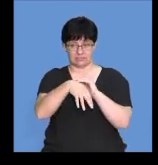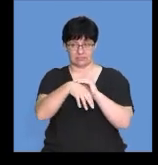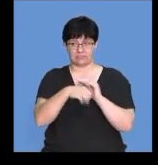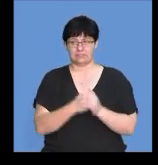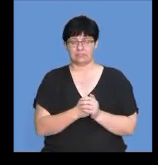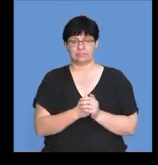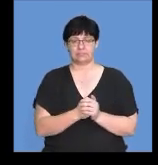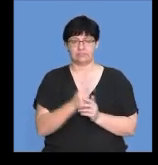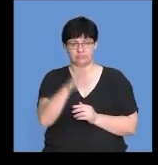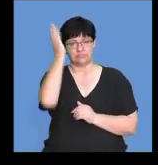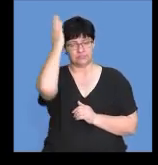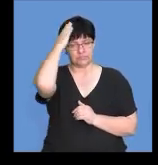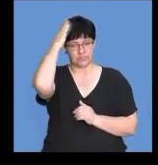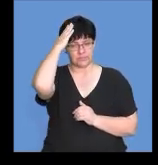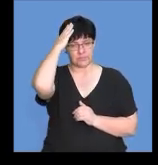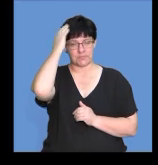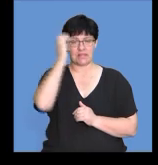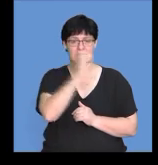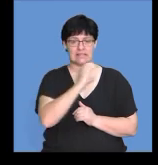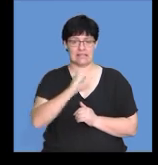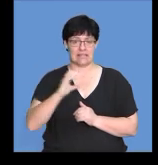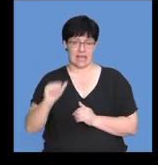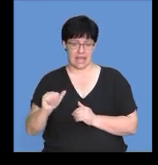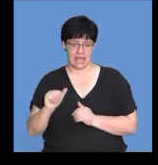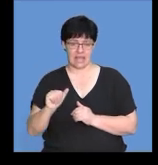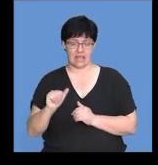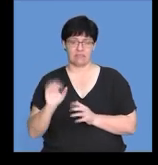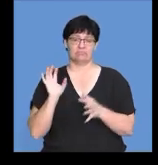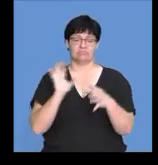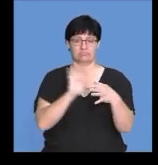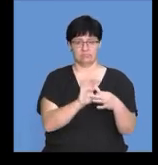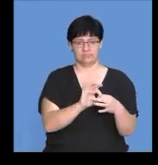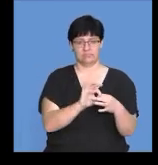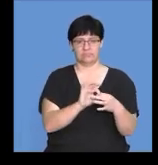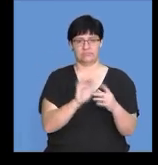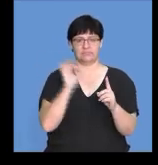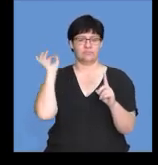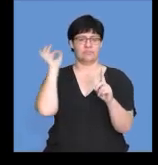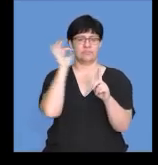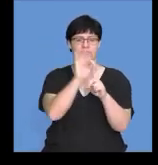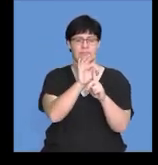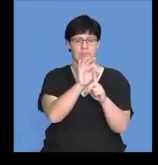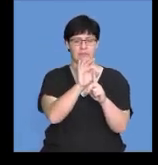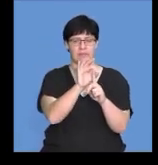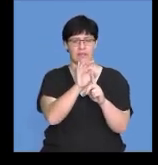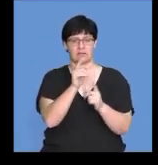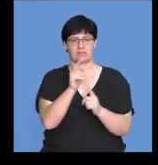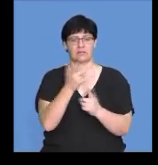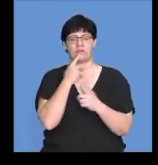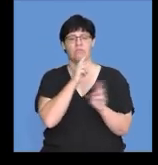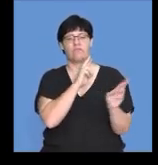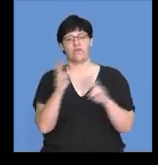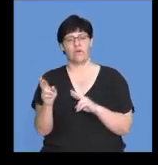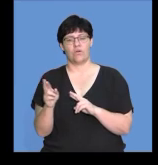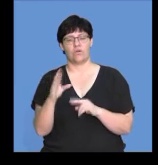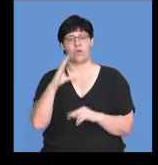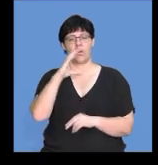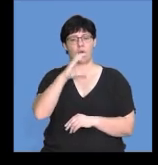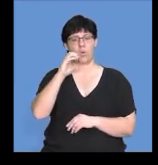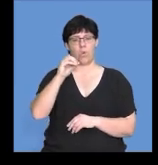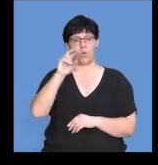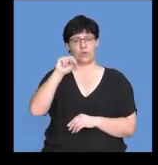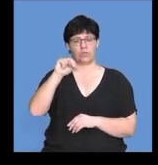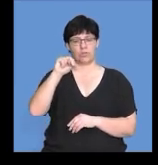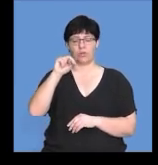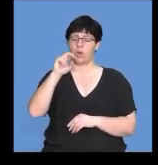Okay, you know that CCA corresponds to a specific, what we refer to as codons. So